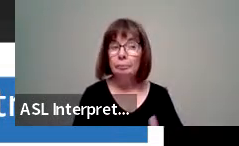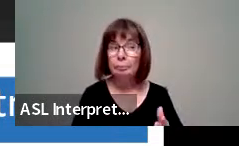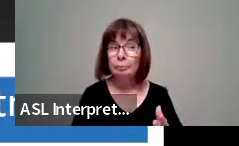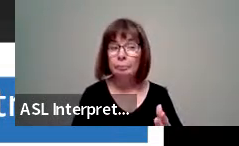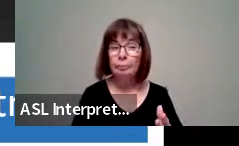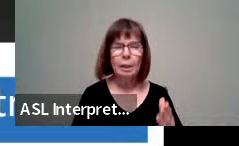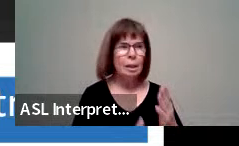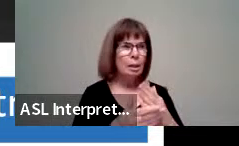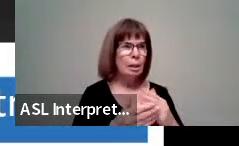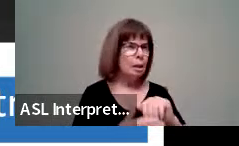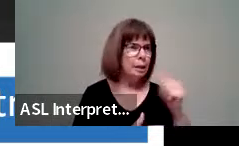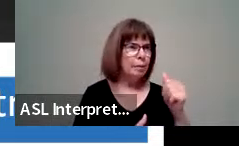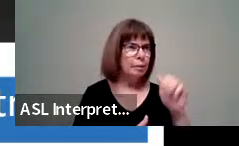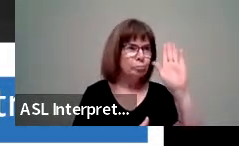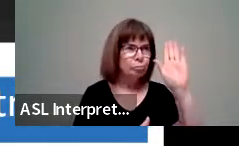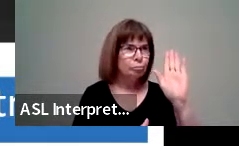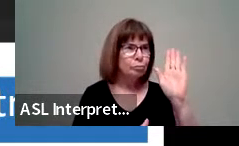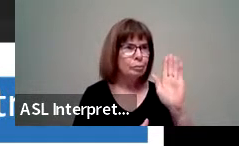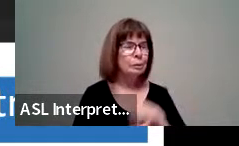Was there someone else who wanted to?